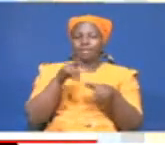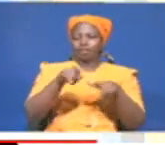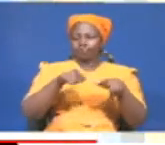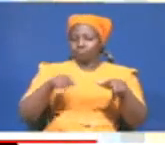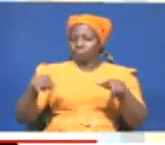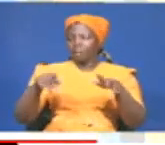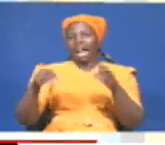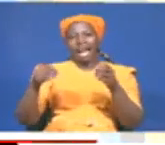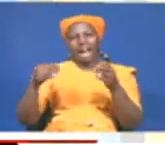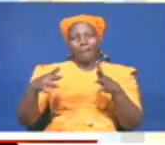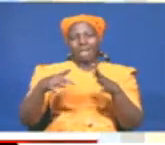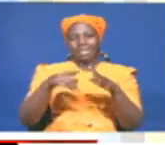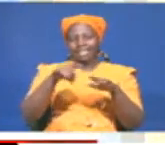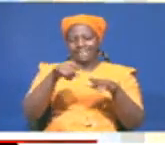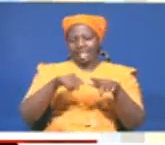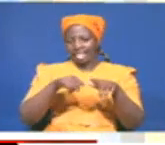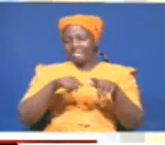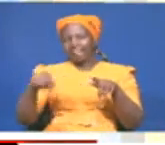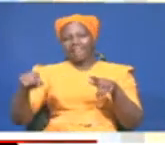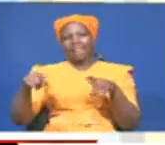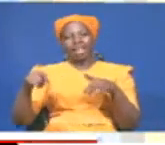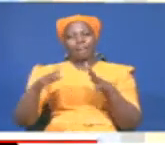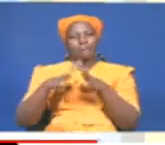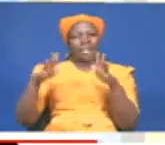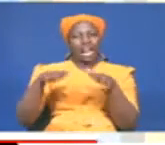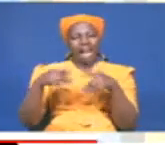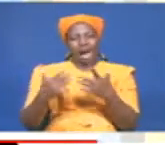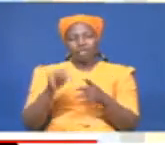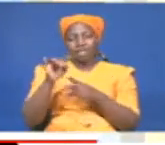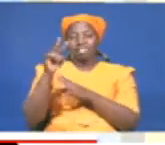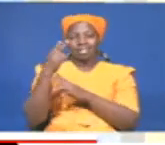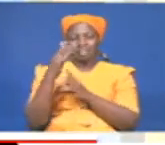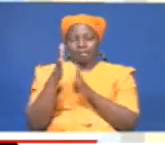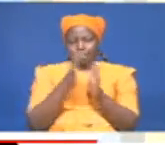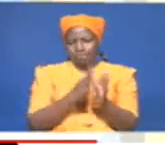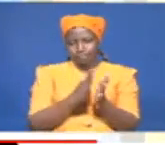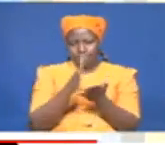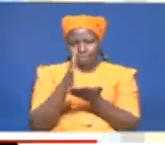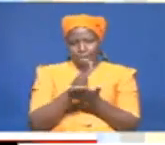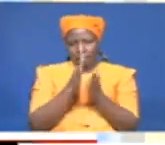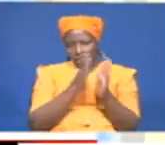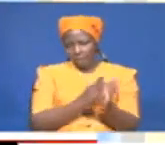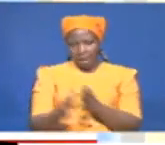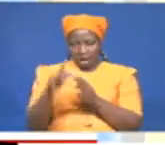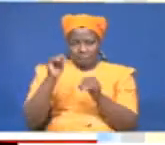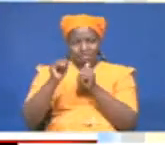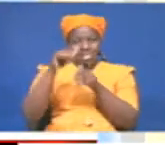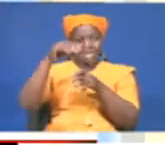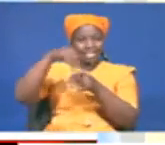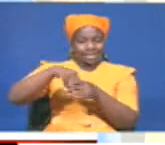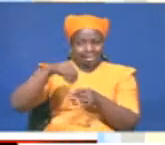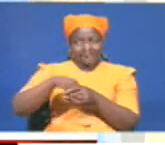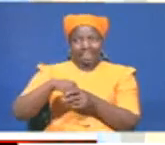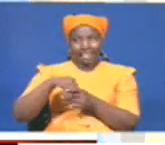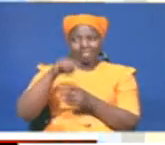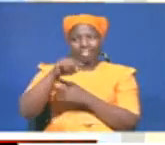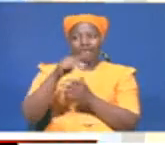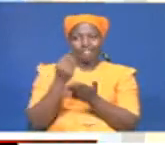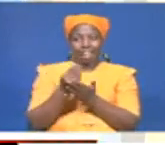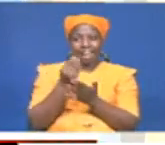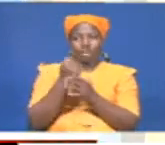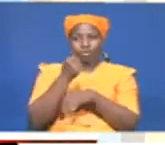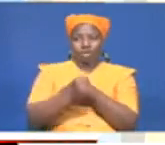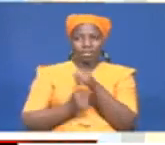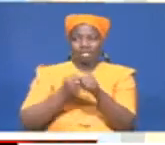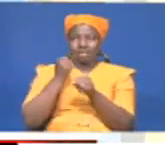of the planning. That within this financial year